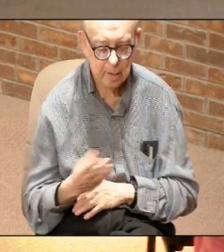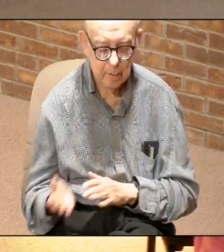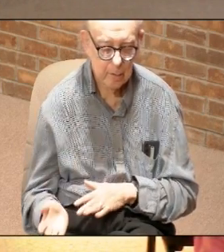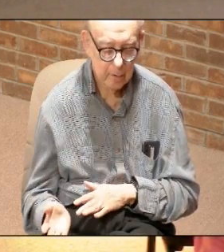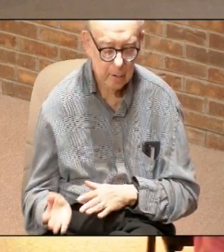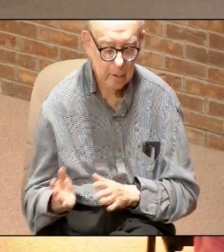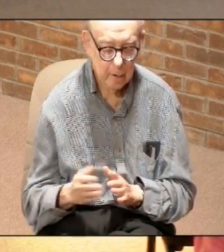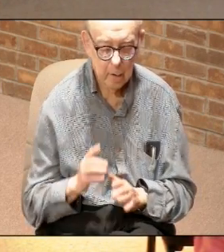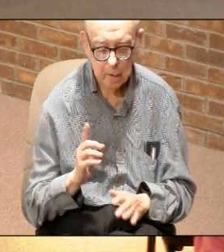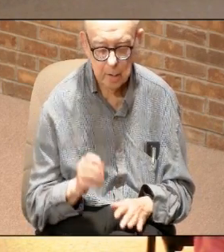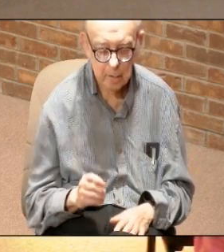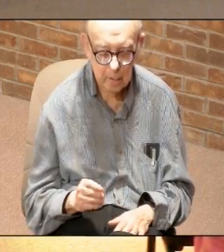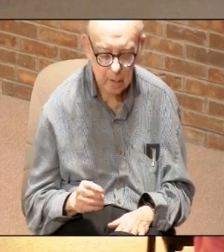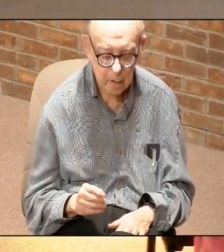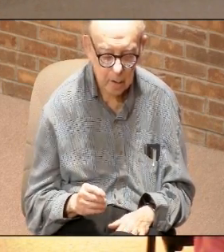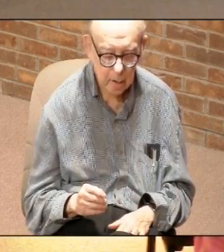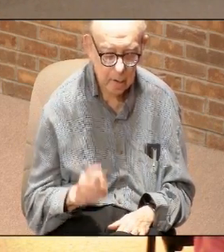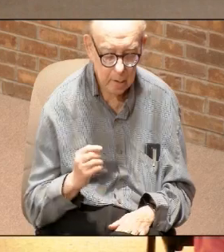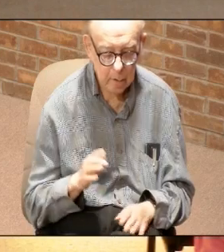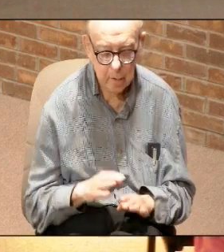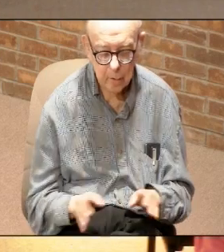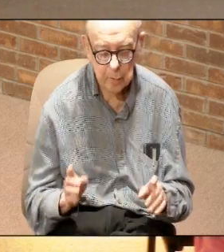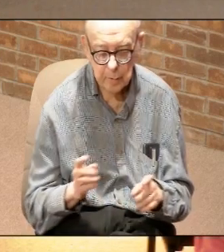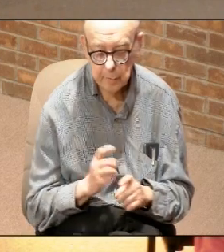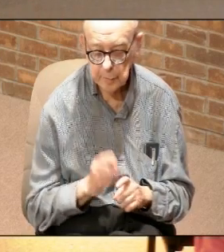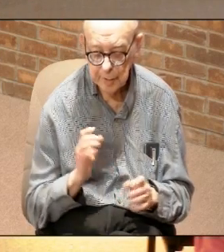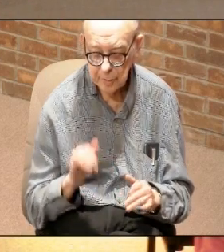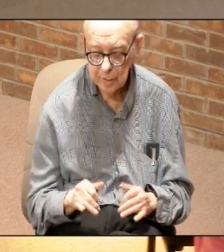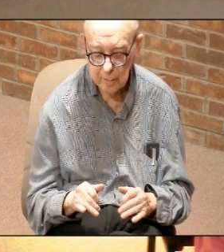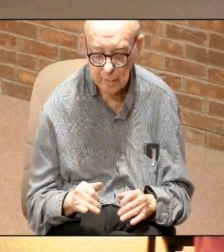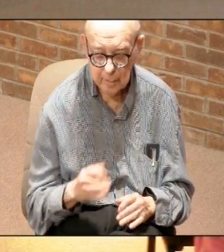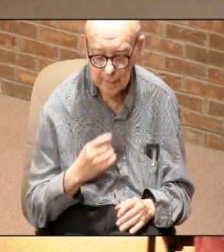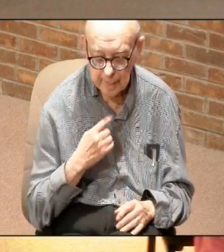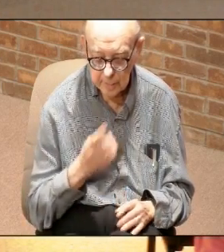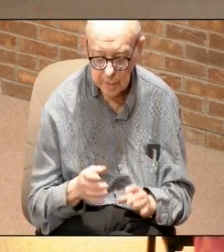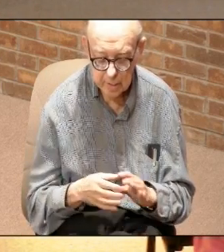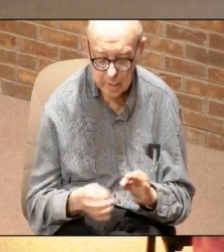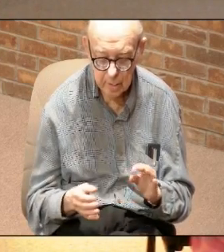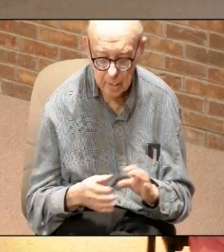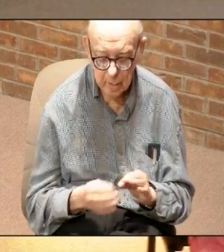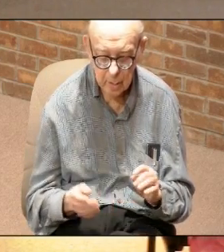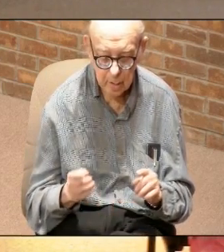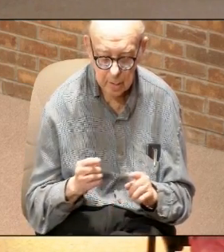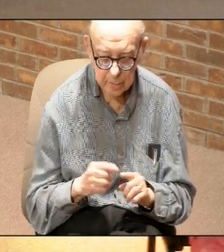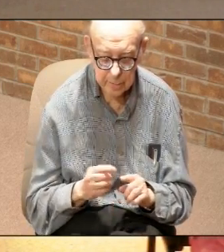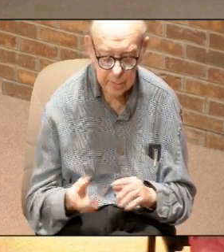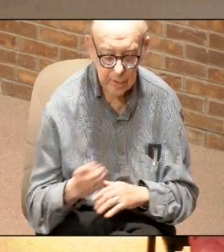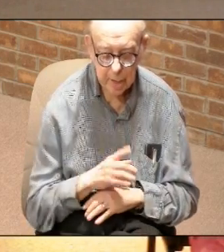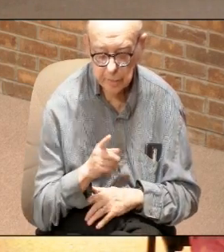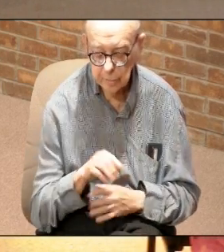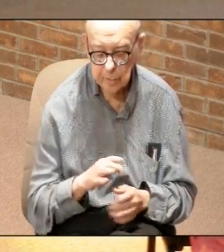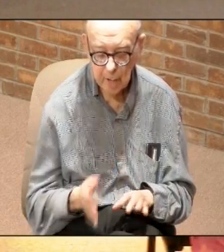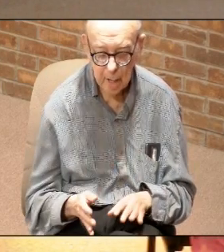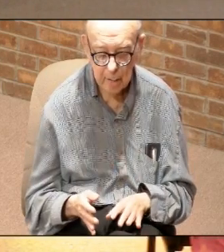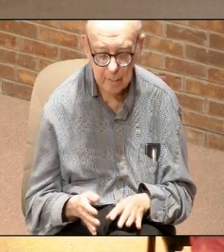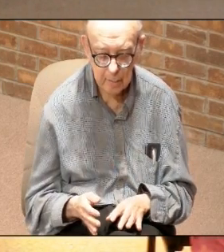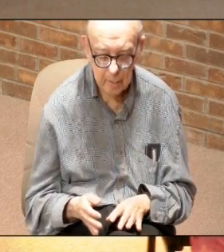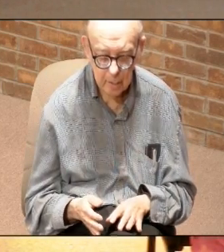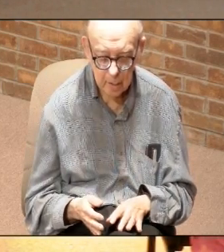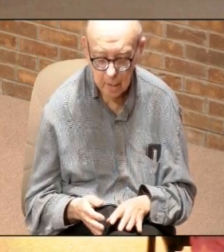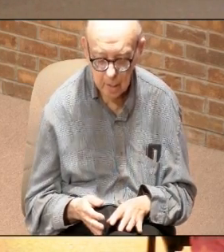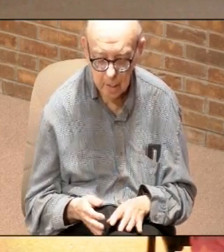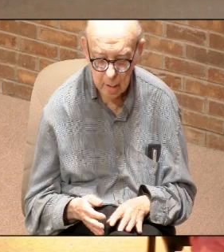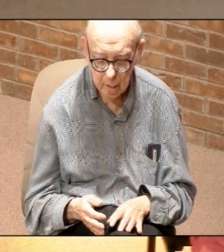My question is, have you opened up the presents and telling the story until the day you die?